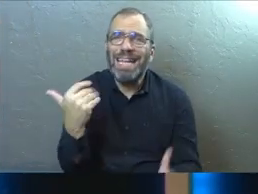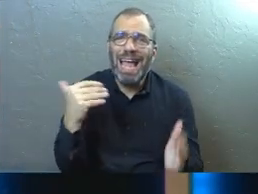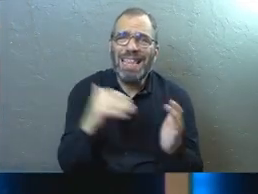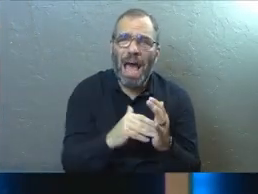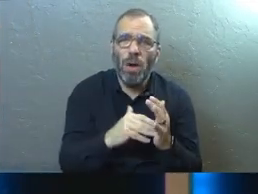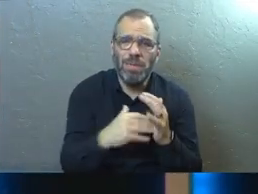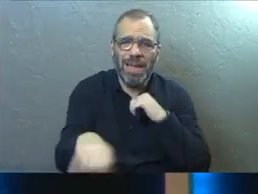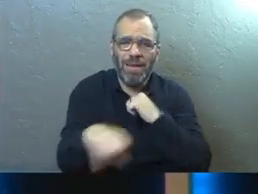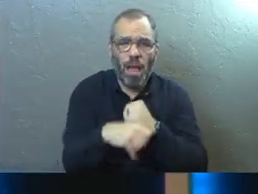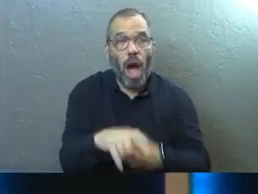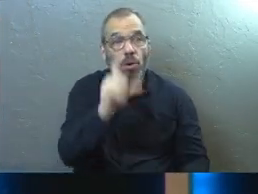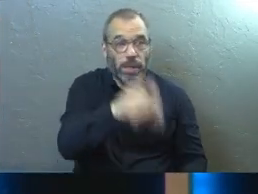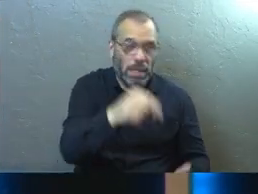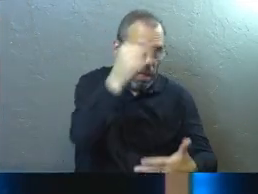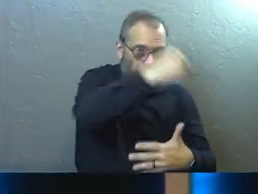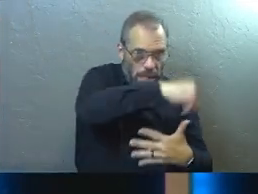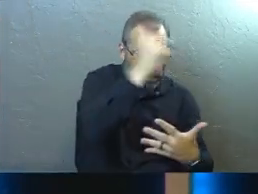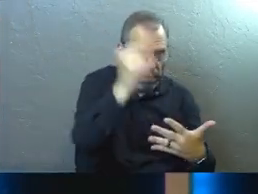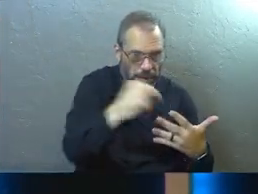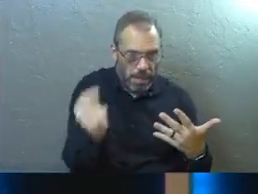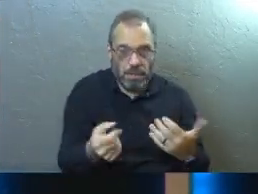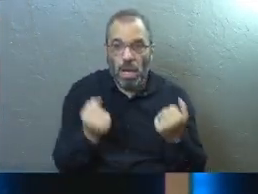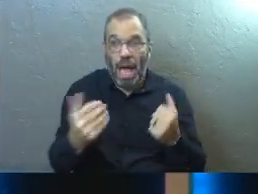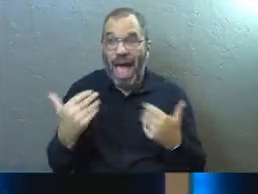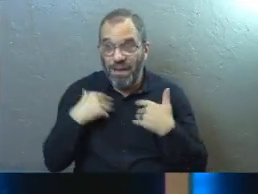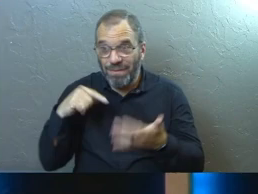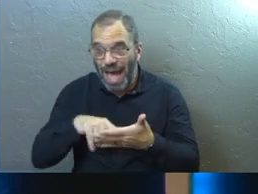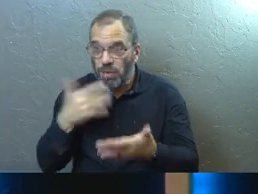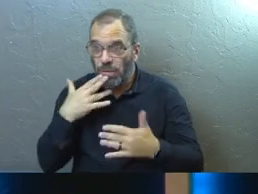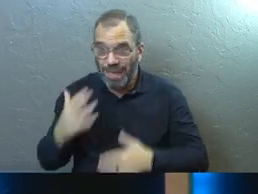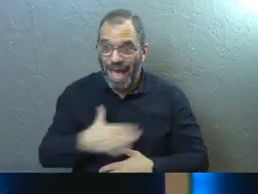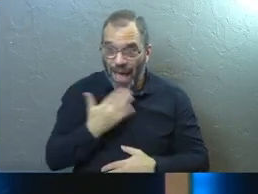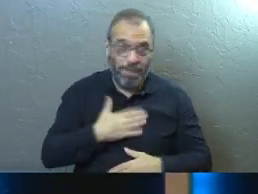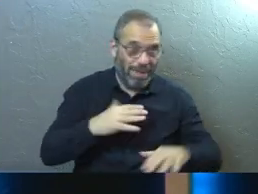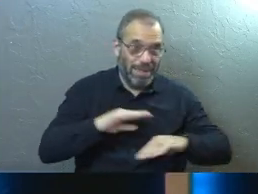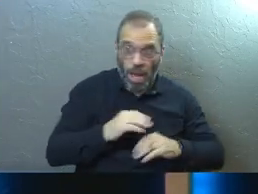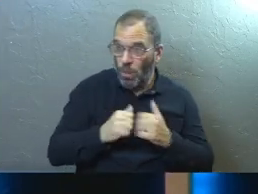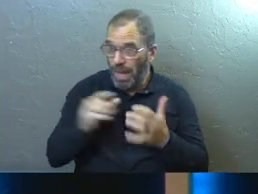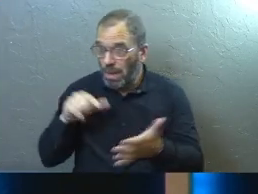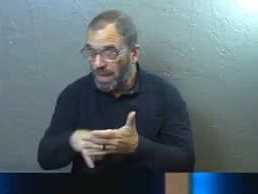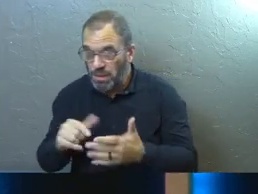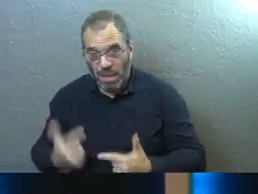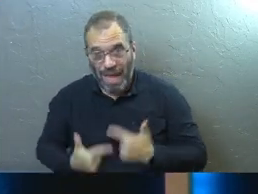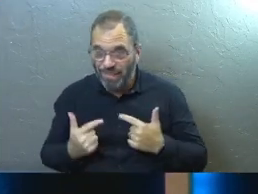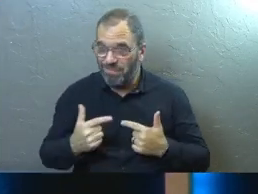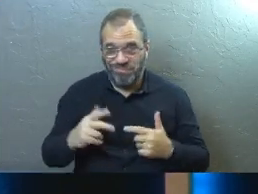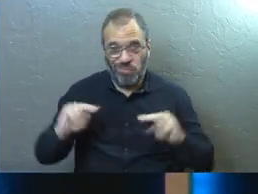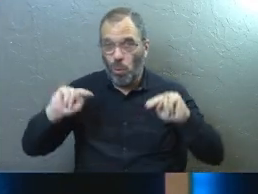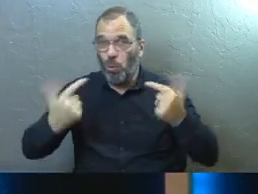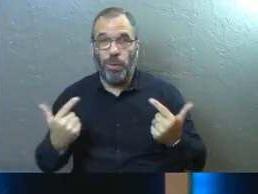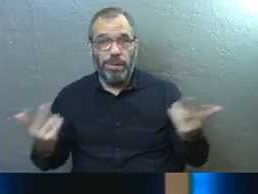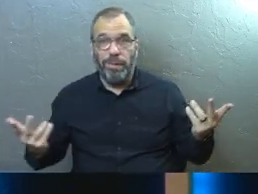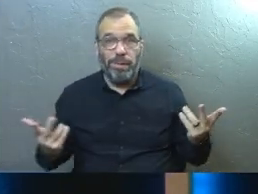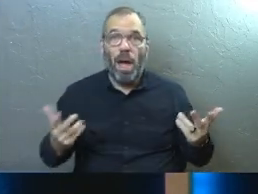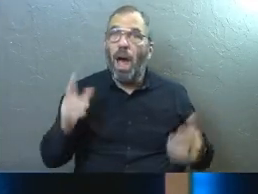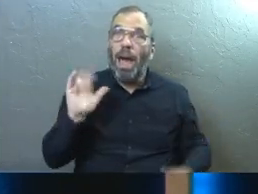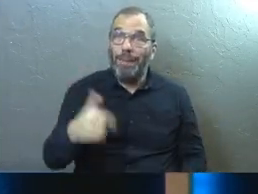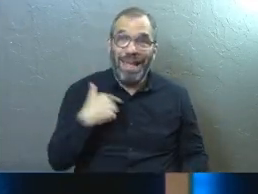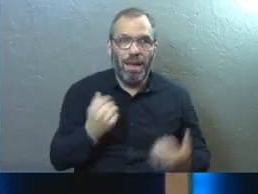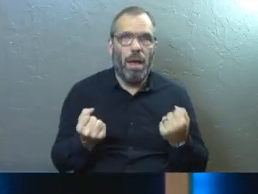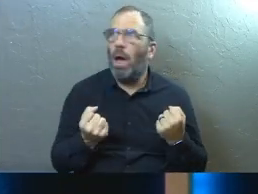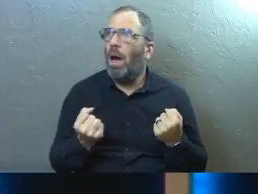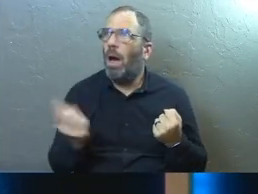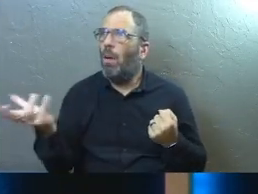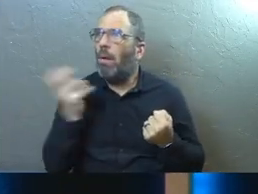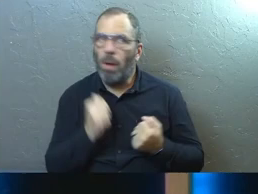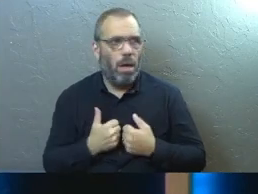of it telling us like, hey, this is what you need. And if you had this, you'd be happy. And without this, your life is not as good as it could be. And I'm that person,